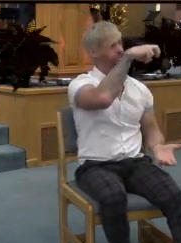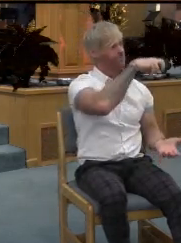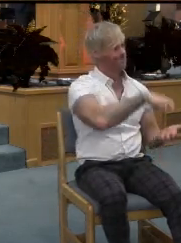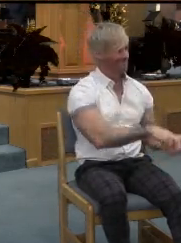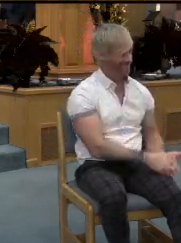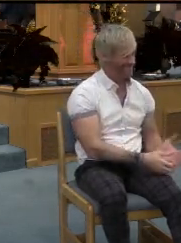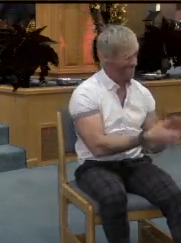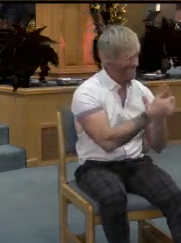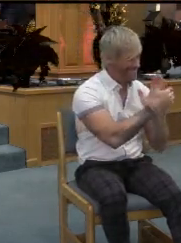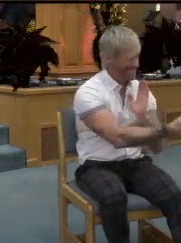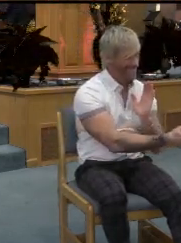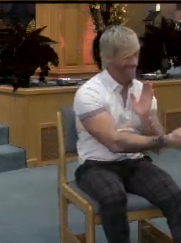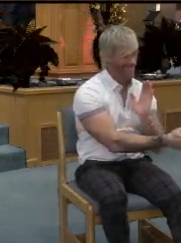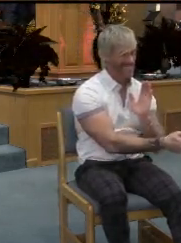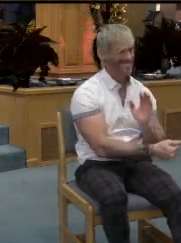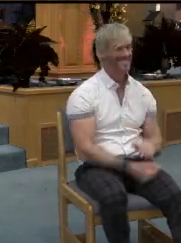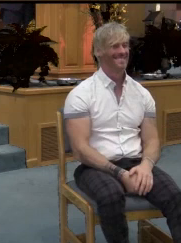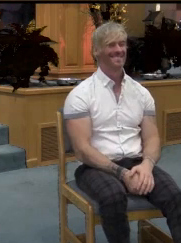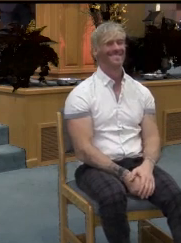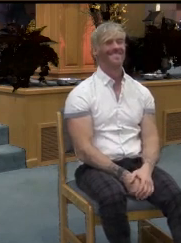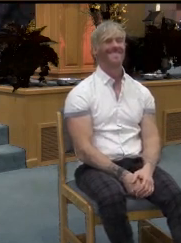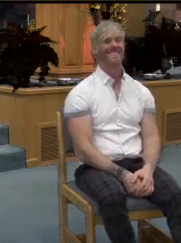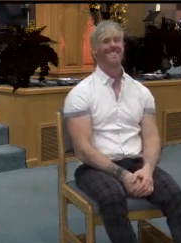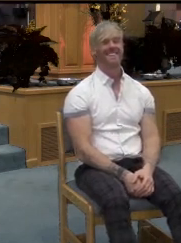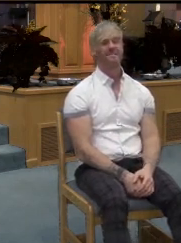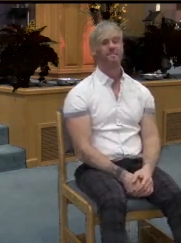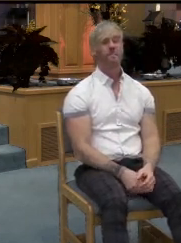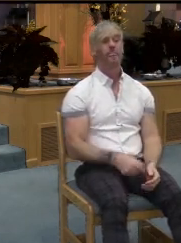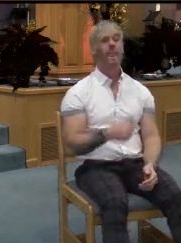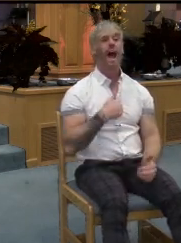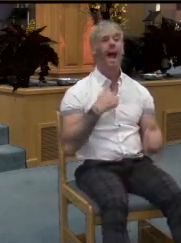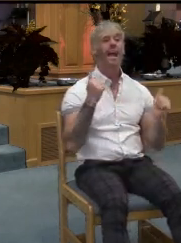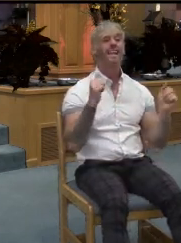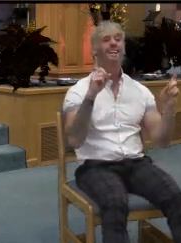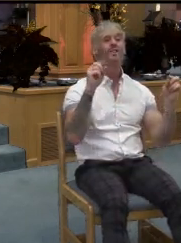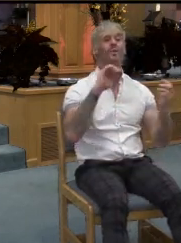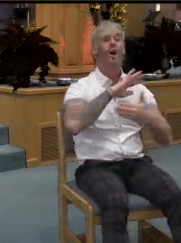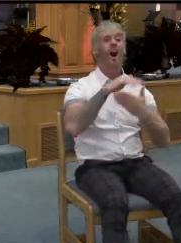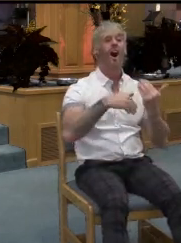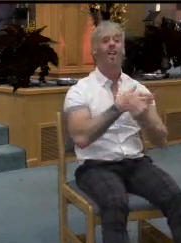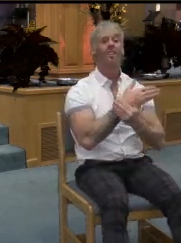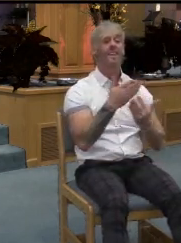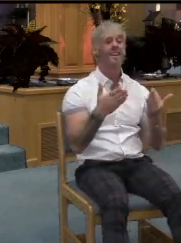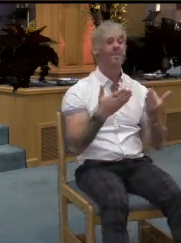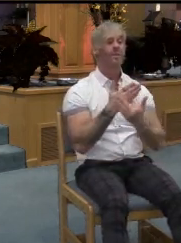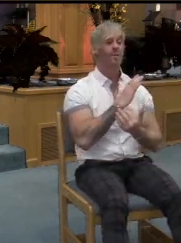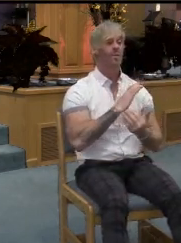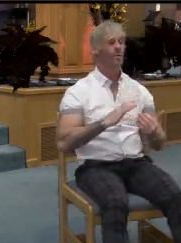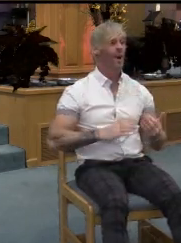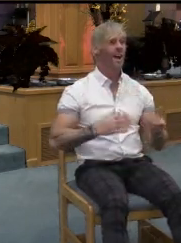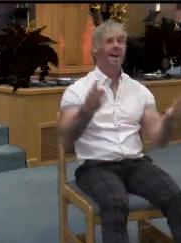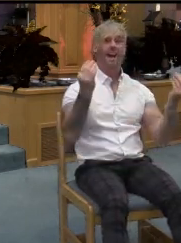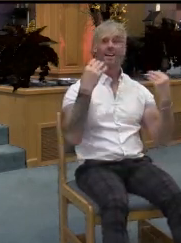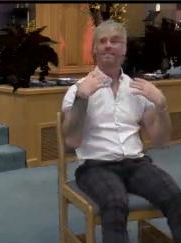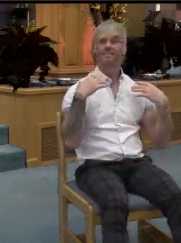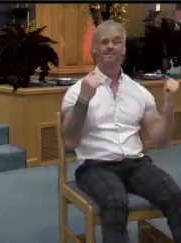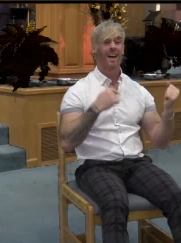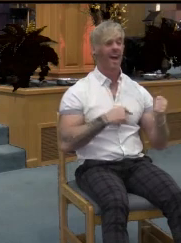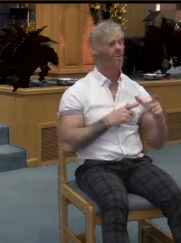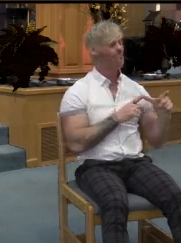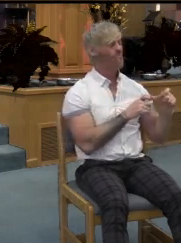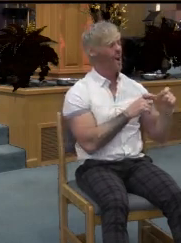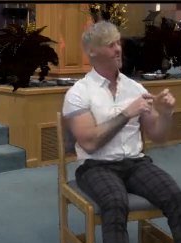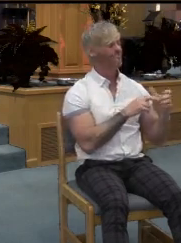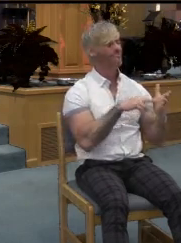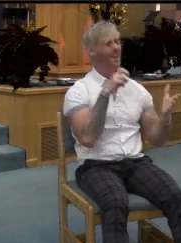Can you dunk a basketball? But you, I can say this. I can do all things through Christ who strengthens me, and I'll run, and I'll jump, and I might